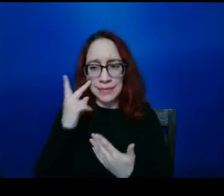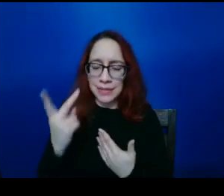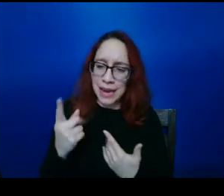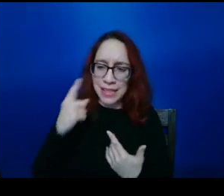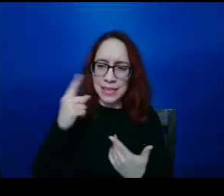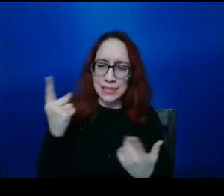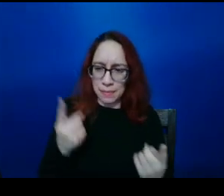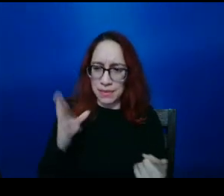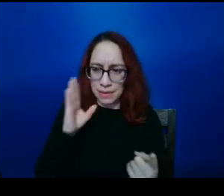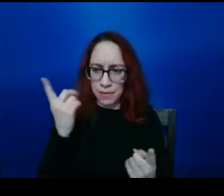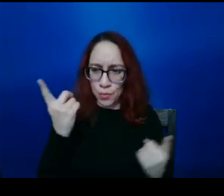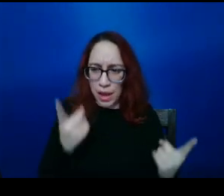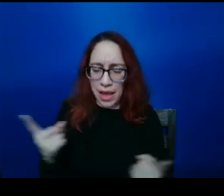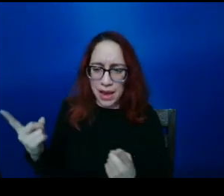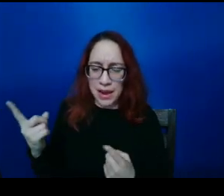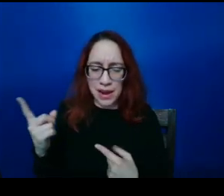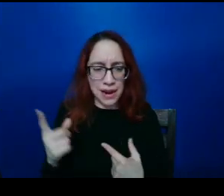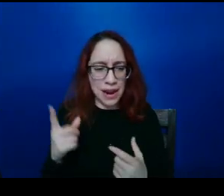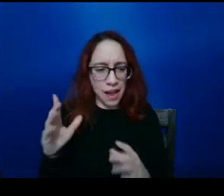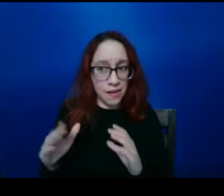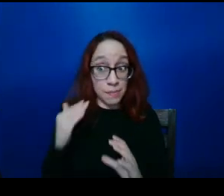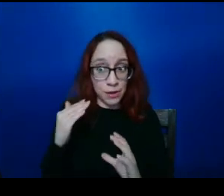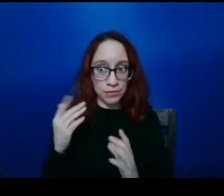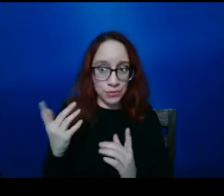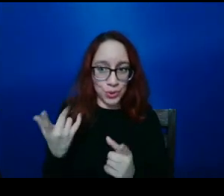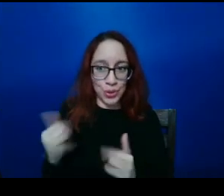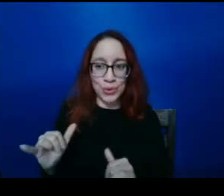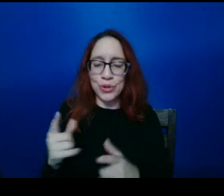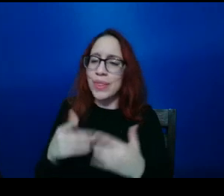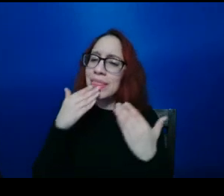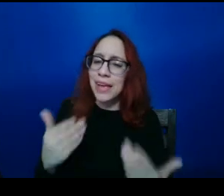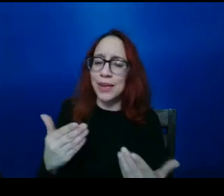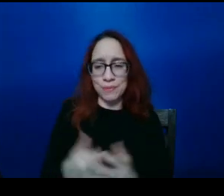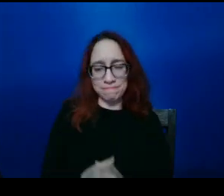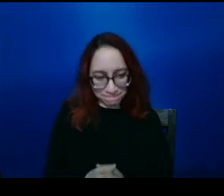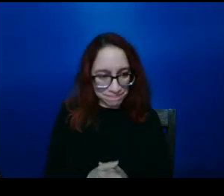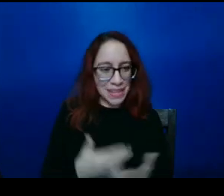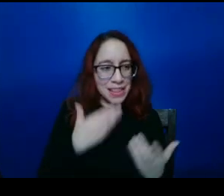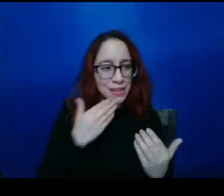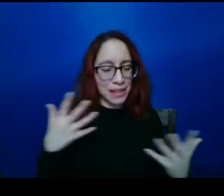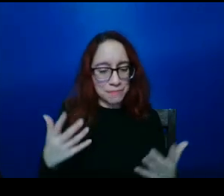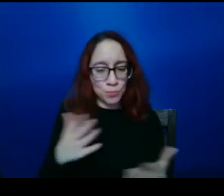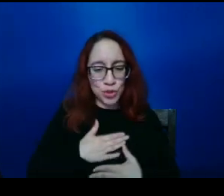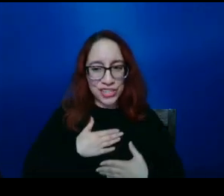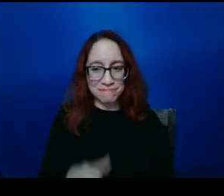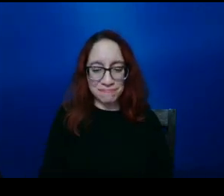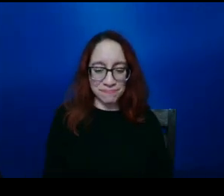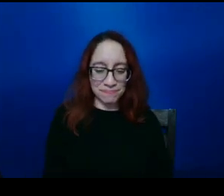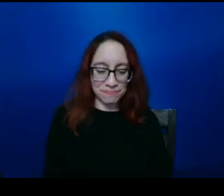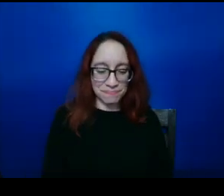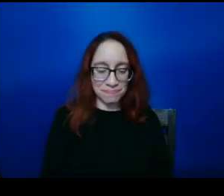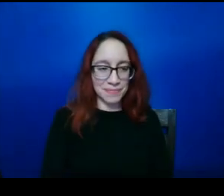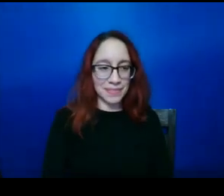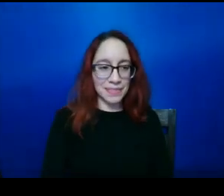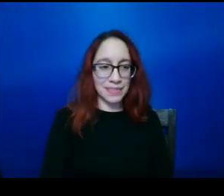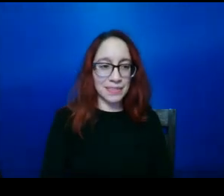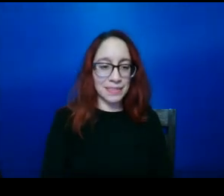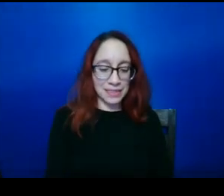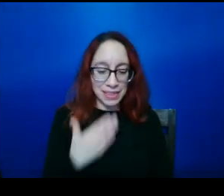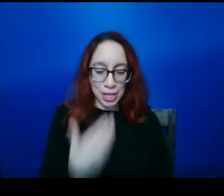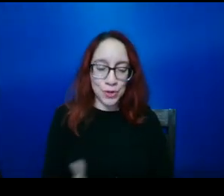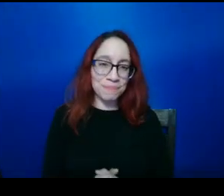something's going to come of that. I see there's still emails even of today. So just thank you. That's all I wanted to say. Thanks a lot. Appreciate it. Thank you.